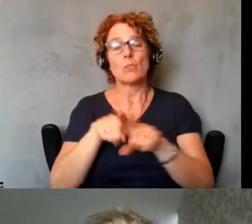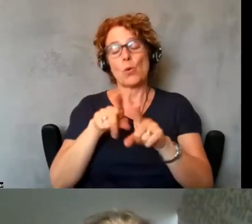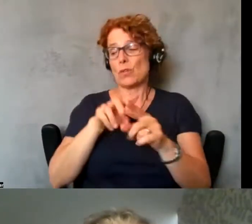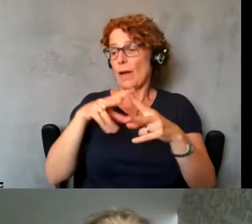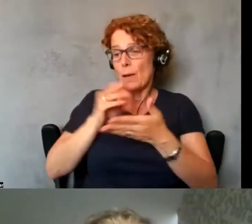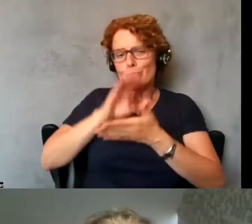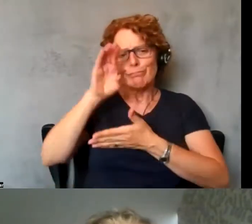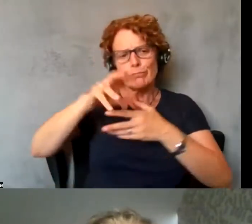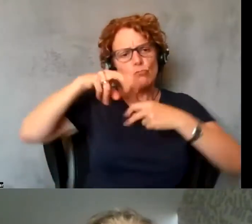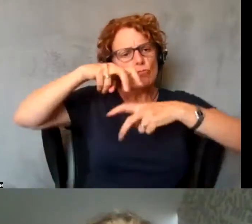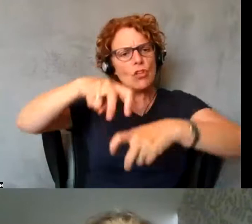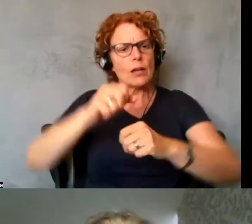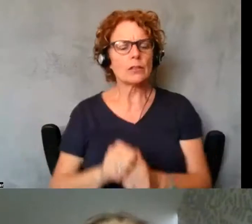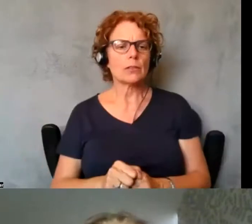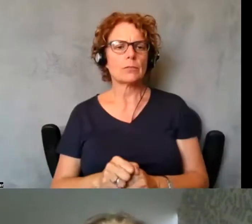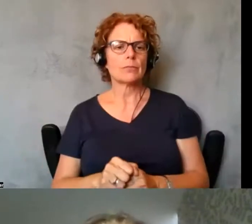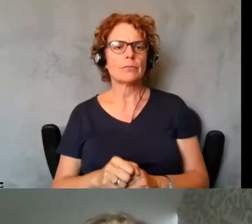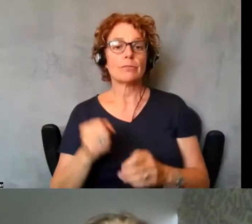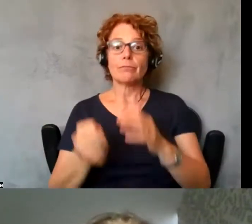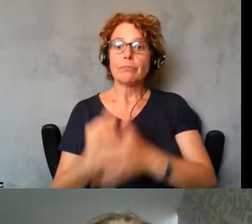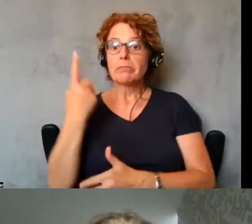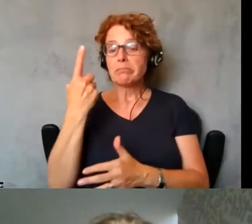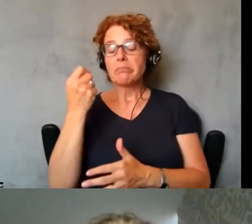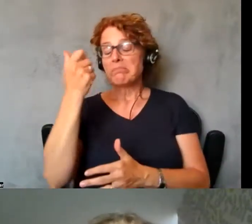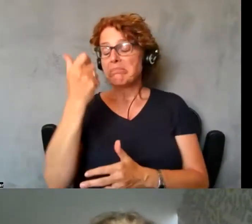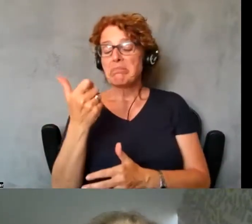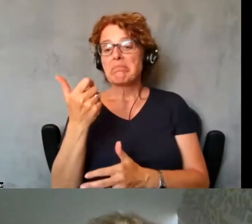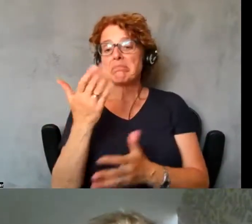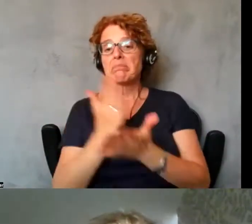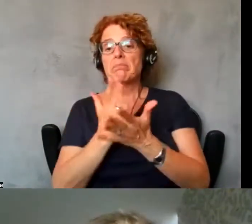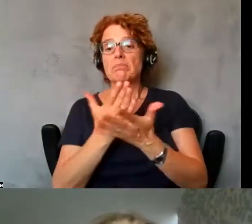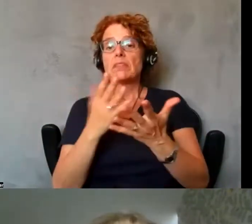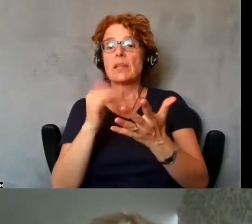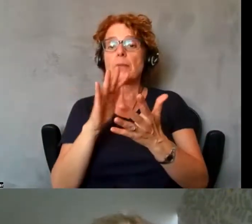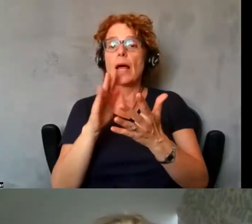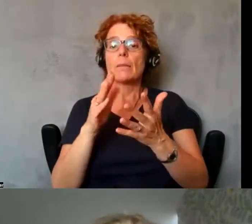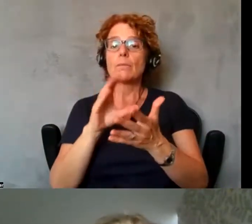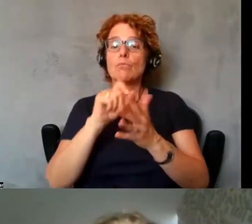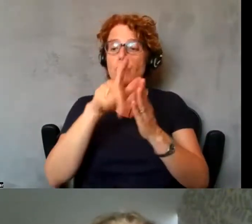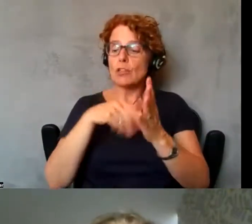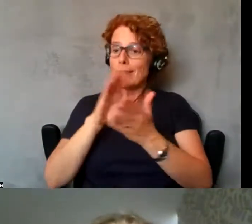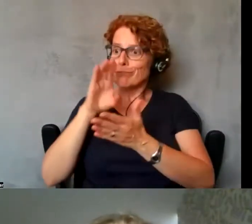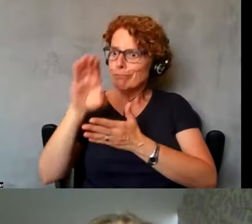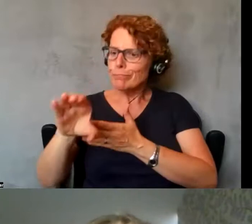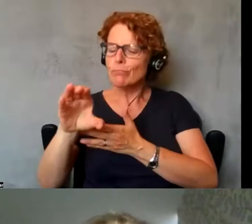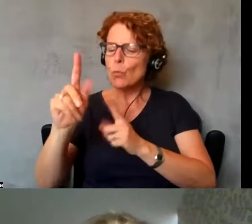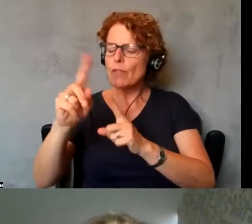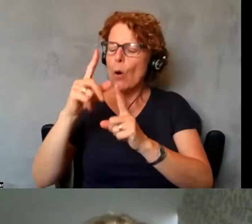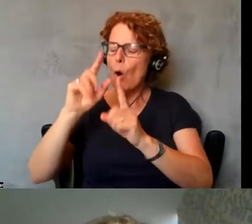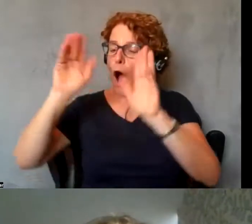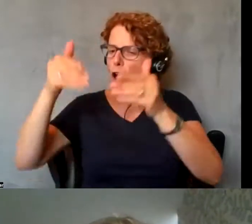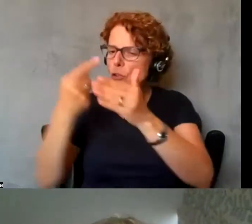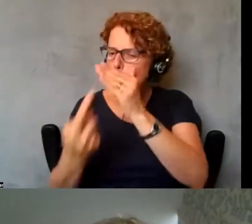conditions. Occasionally, we fund projects that are specifically focused on Ushers, just like Mariya's non-viral vector